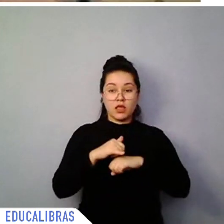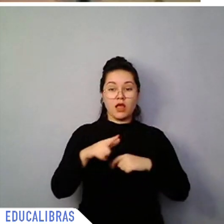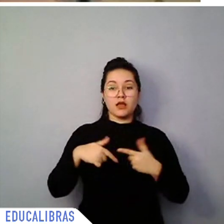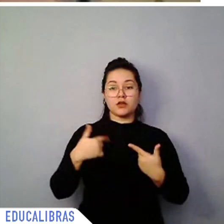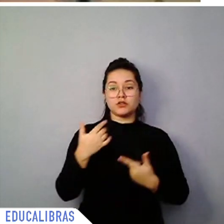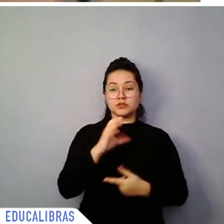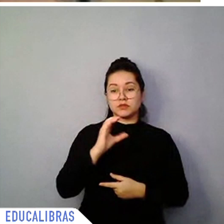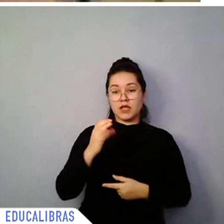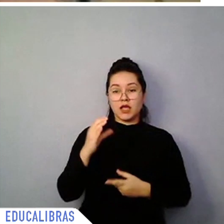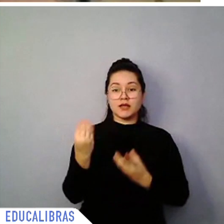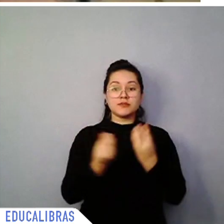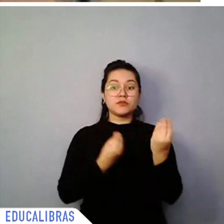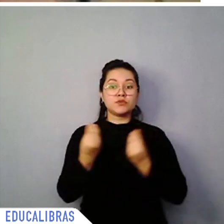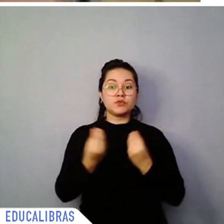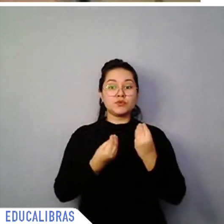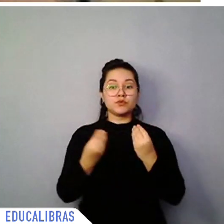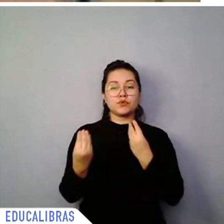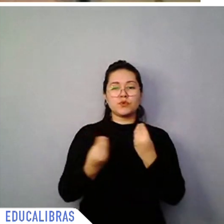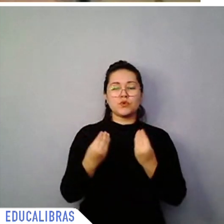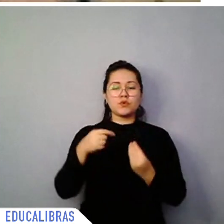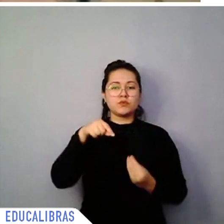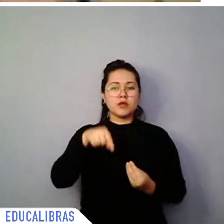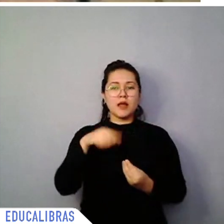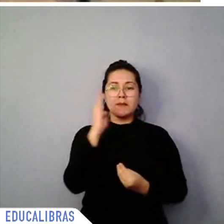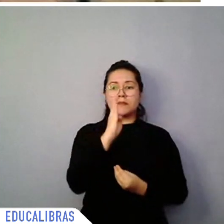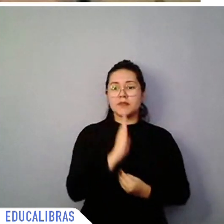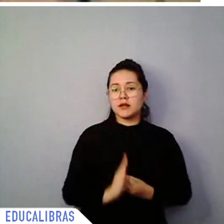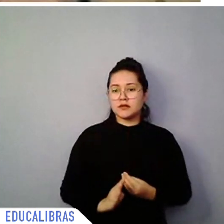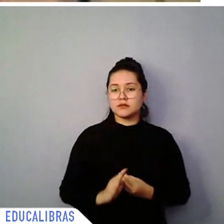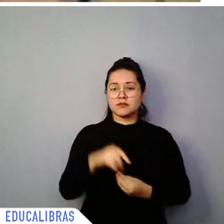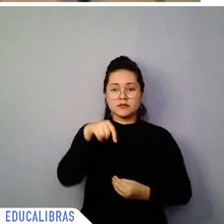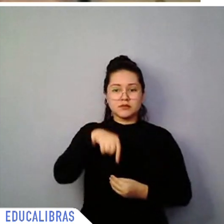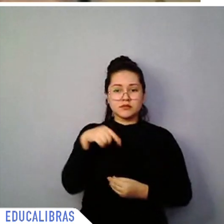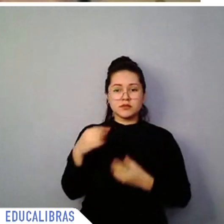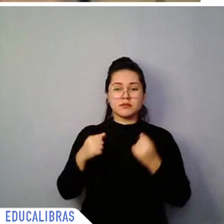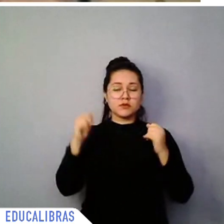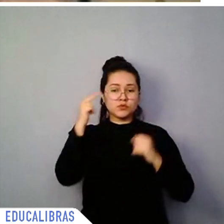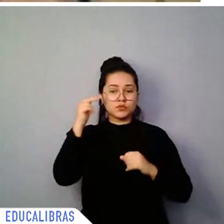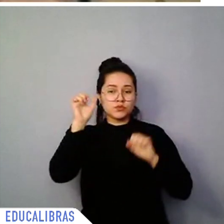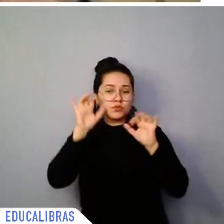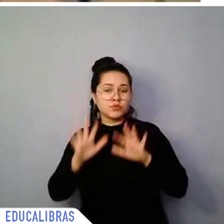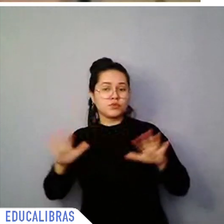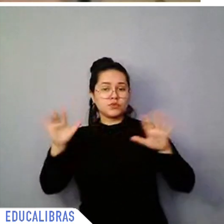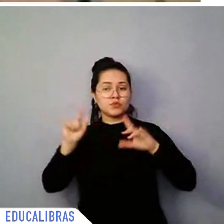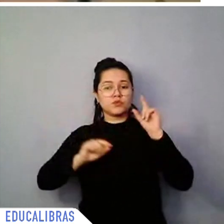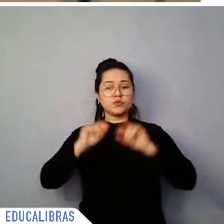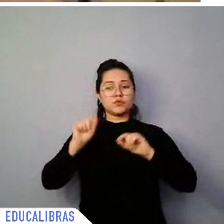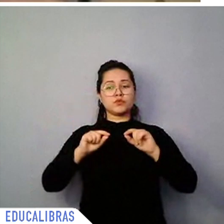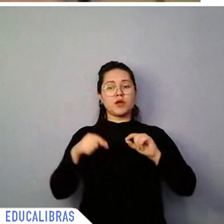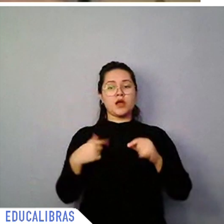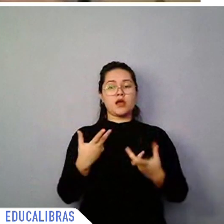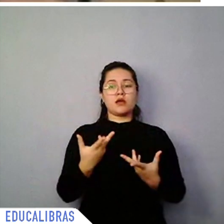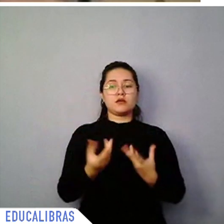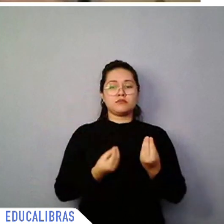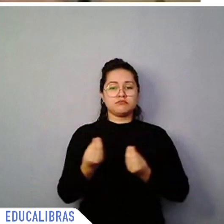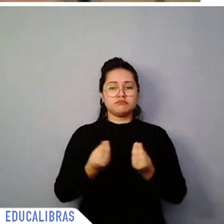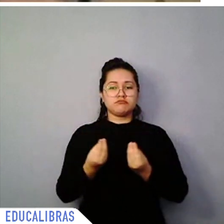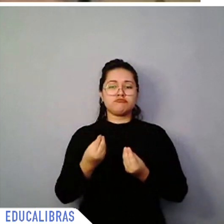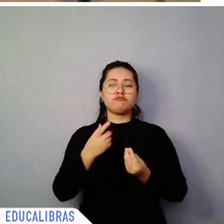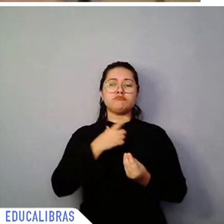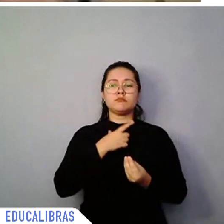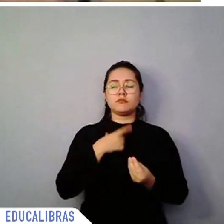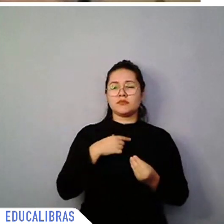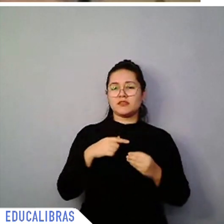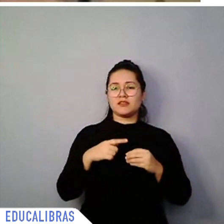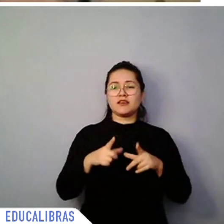a plan, a strategic plan for science, this is not going to work. For Brazil, my dream,